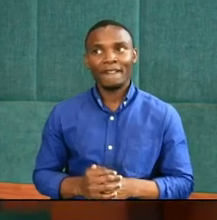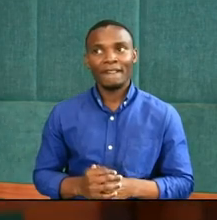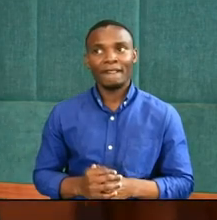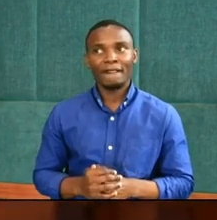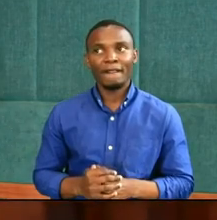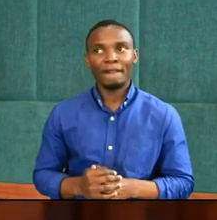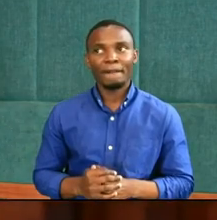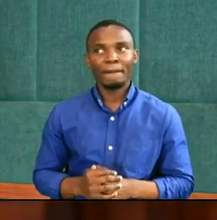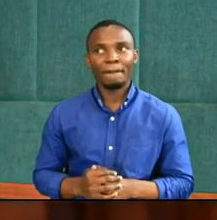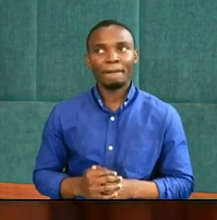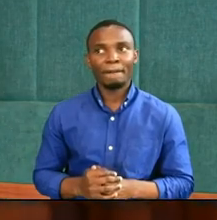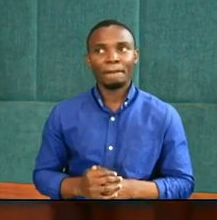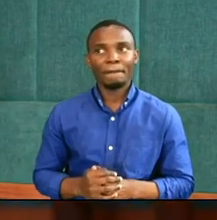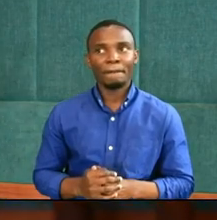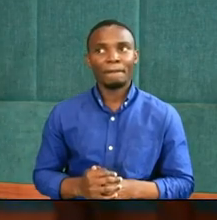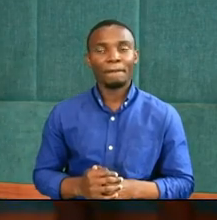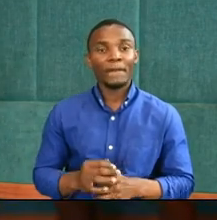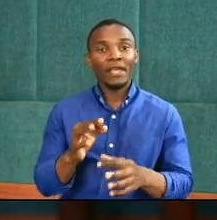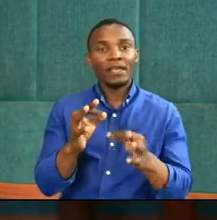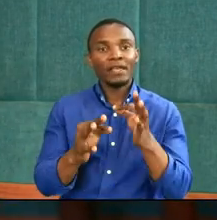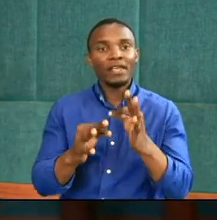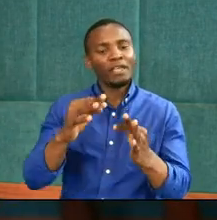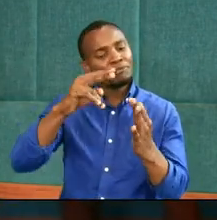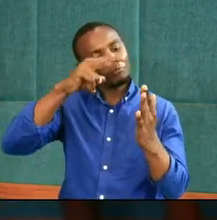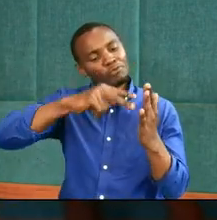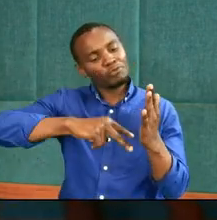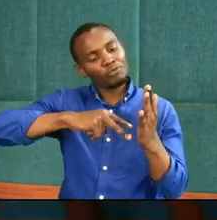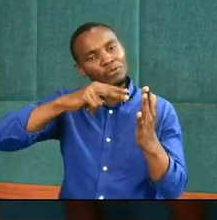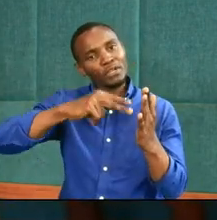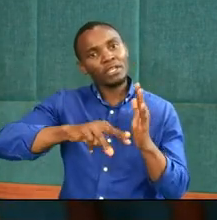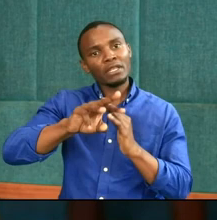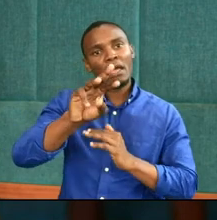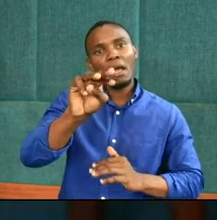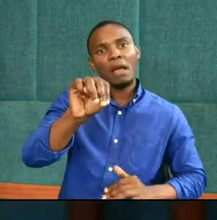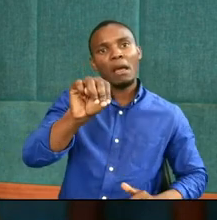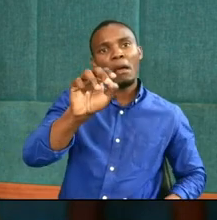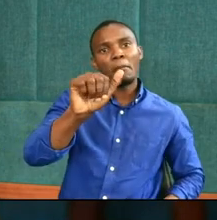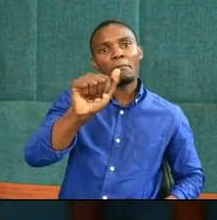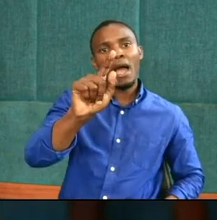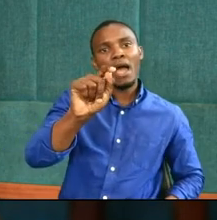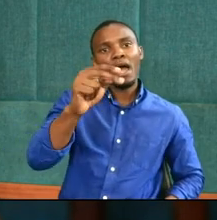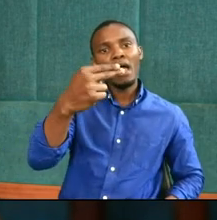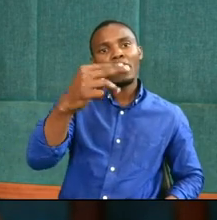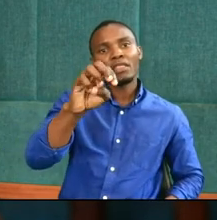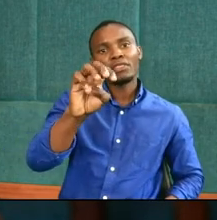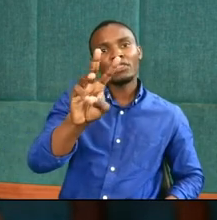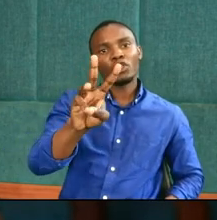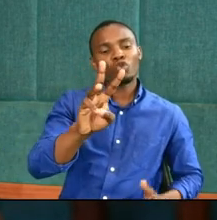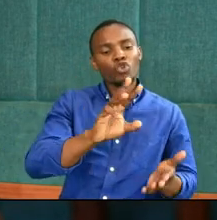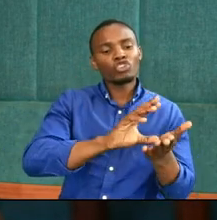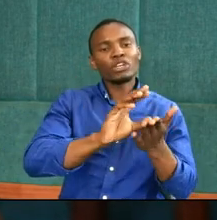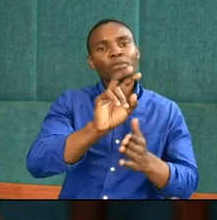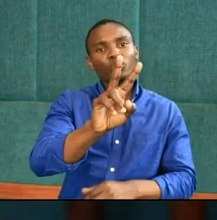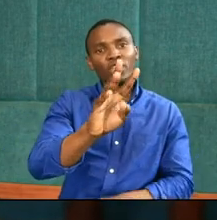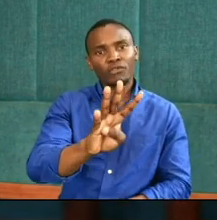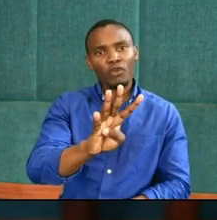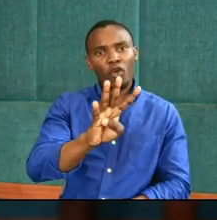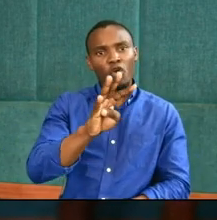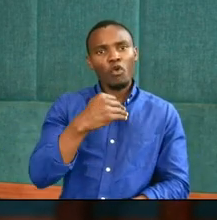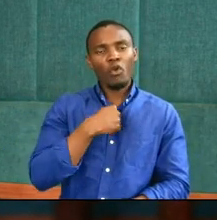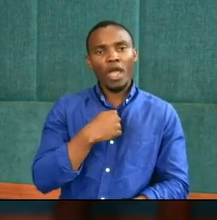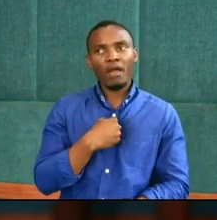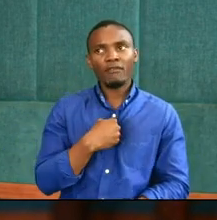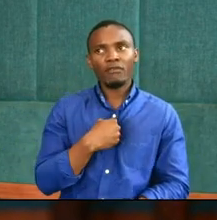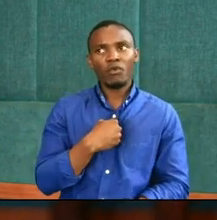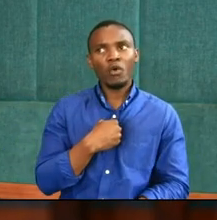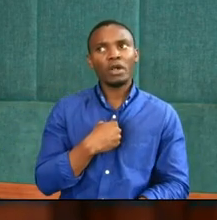Watch me. If you read the book of Matthew, chapter 24, there is a